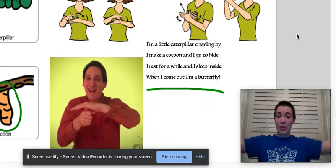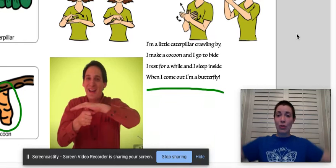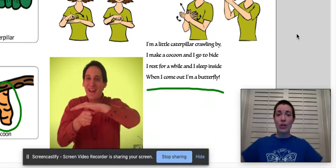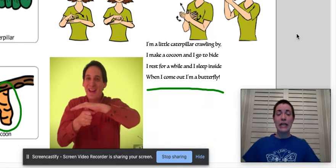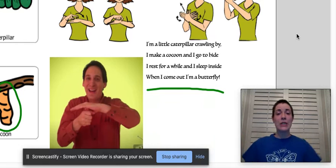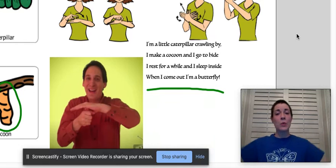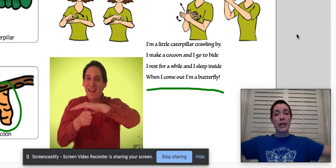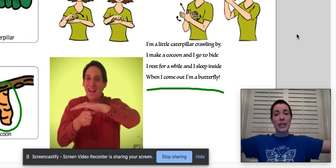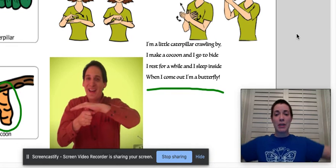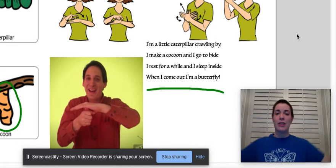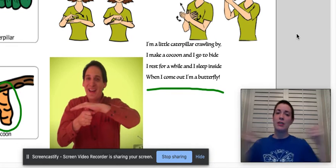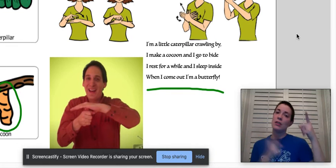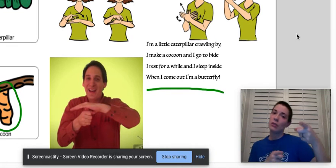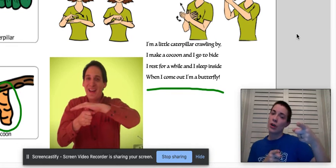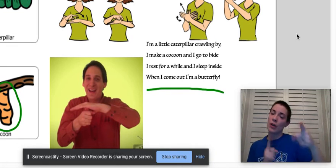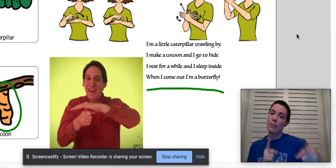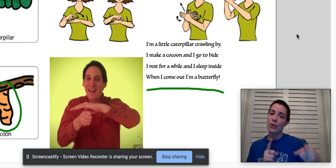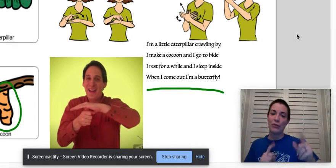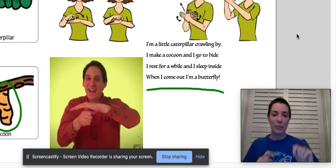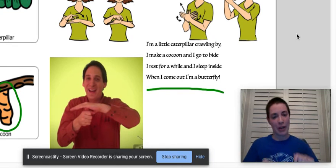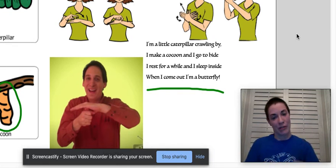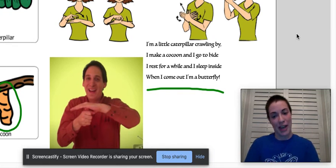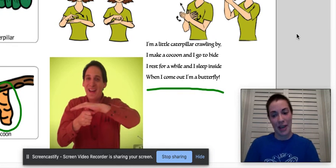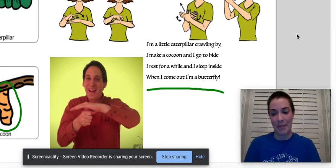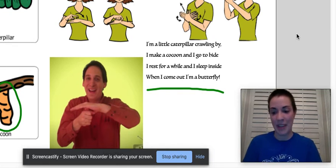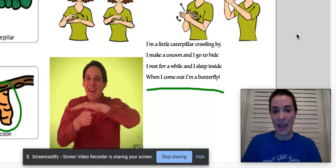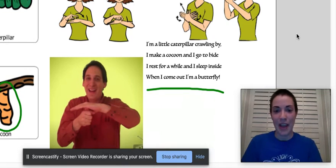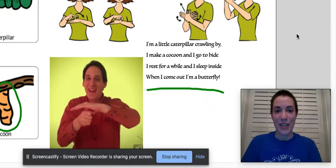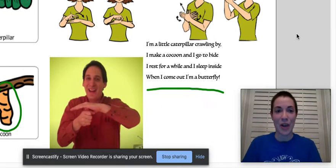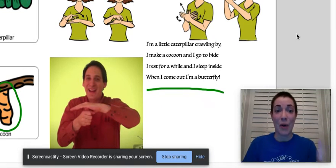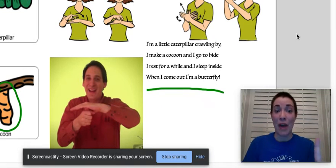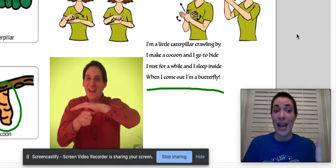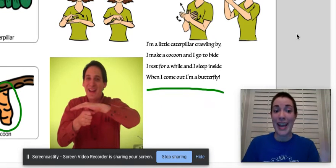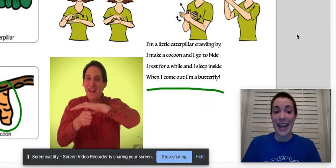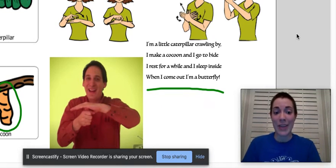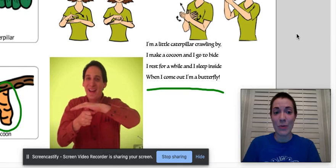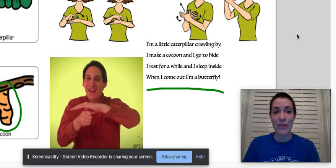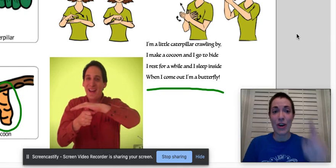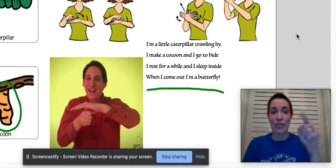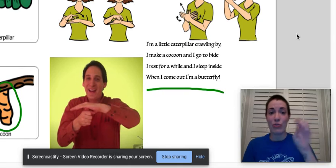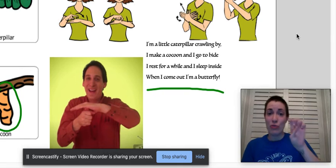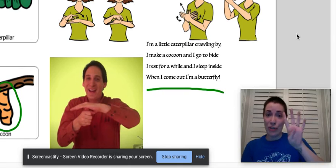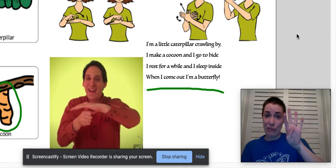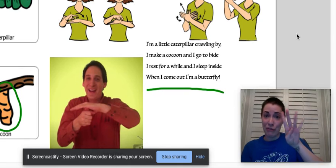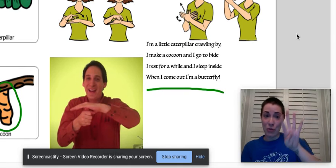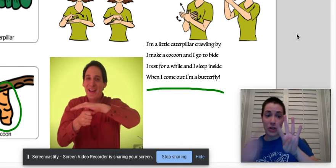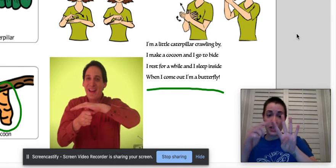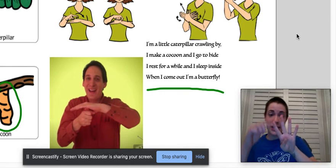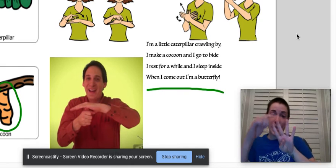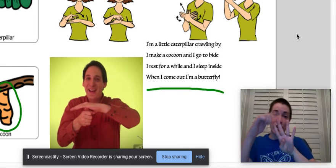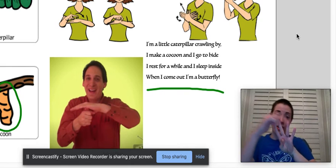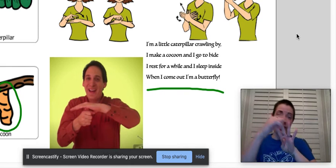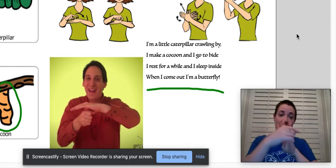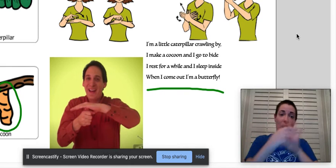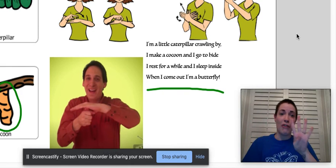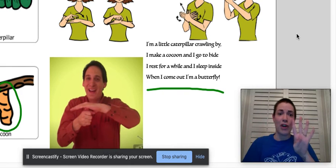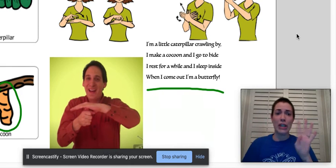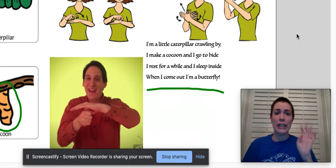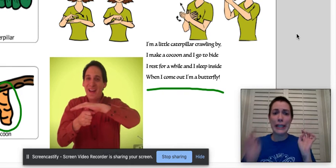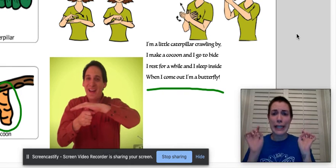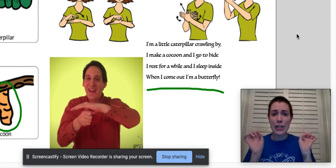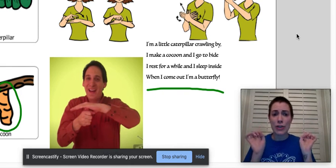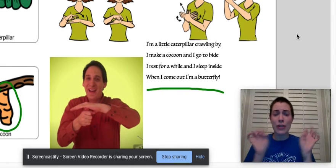your glorious wings because you are a beautiful butterfly. So now that we've gone through the 4 stages of